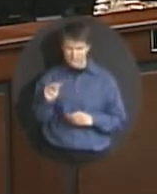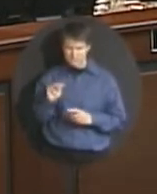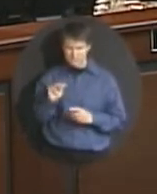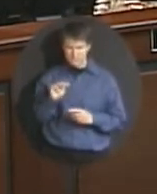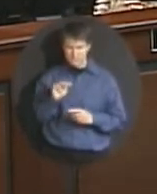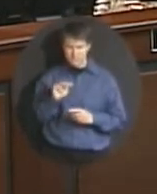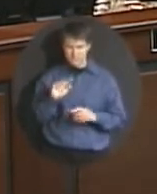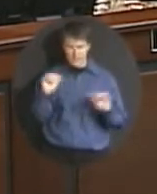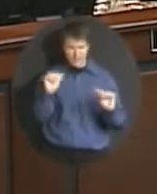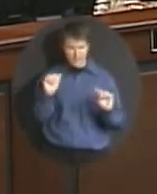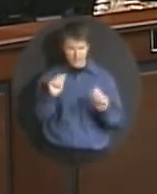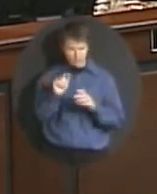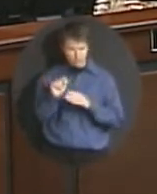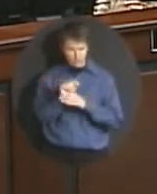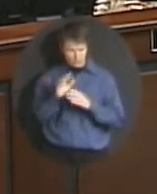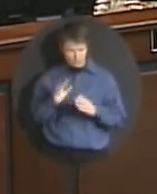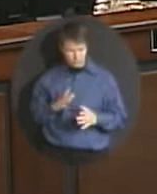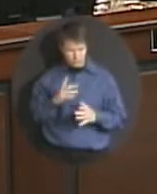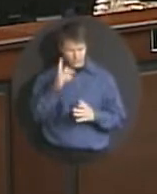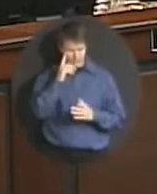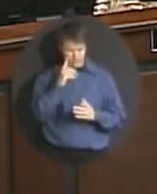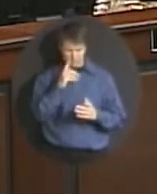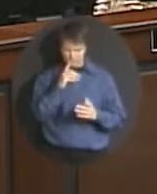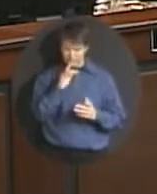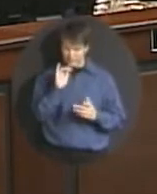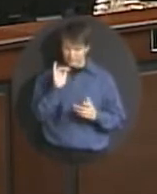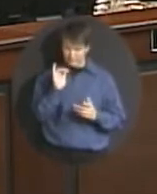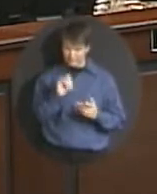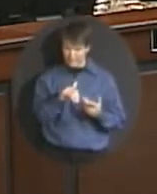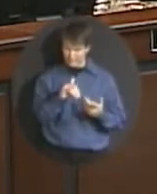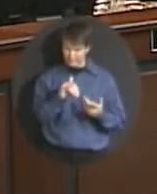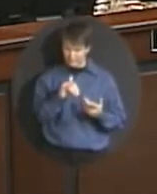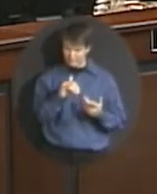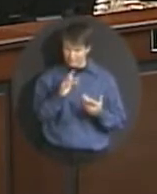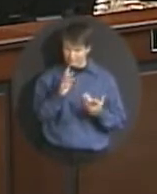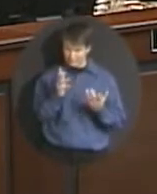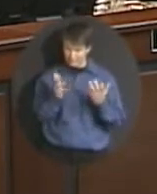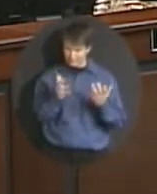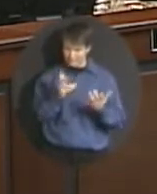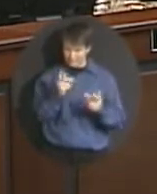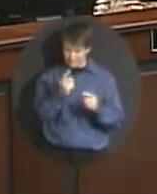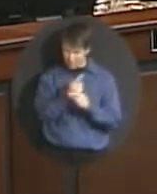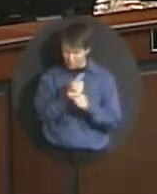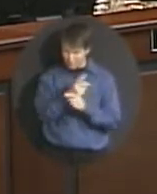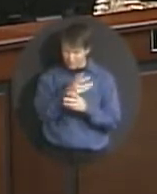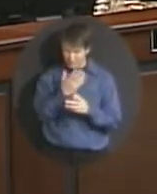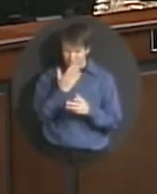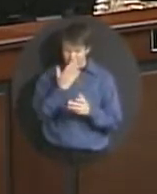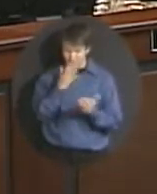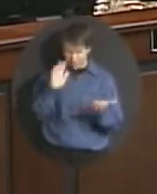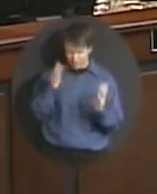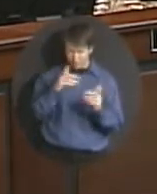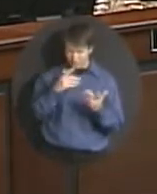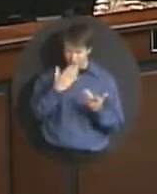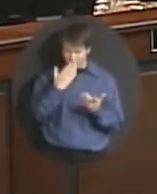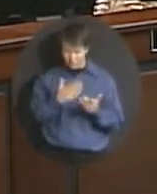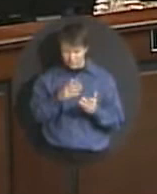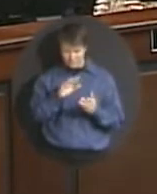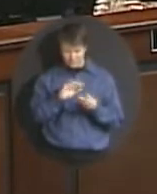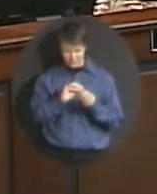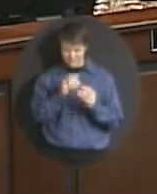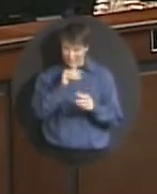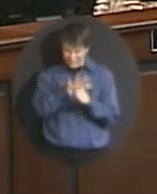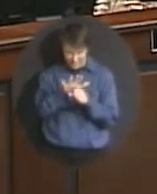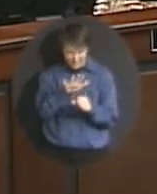athletic trainers, I think is that even remotely enough in the big scheme of things